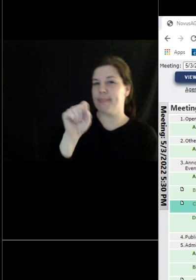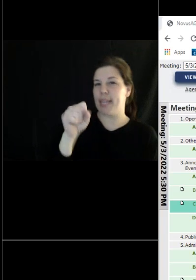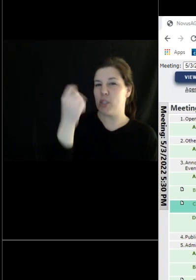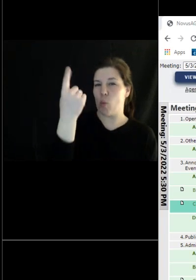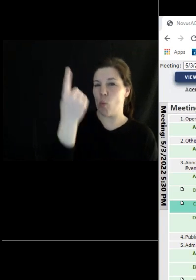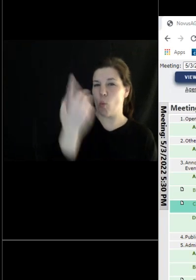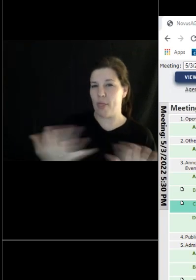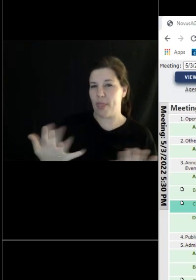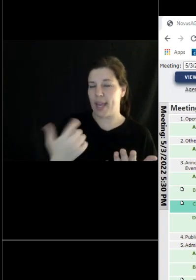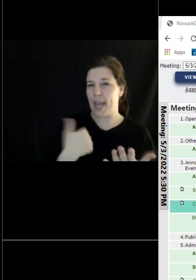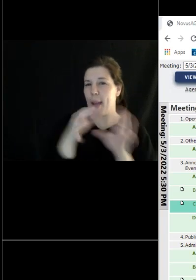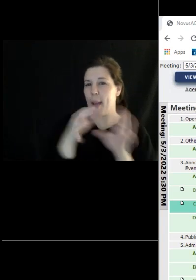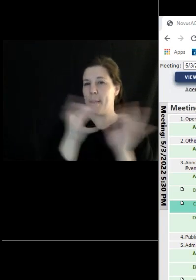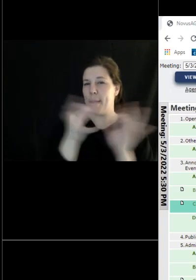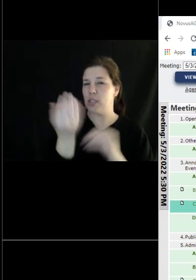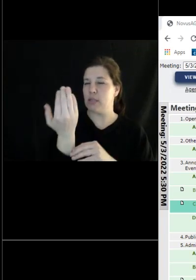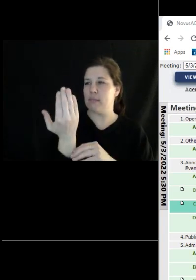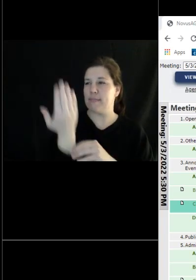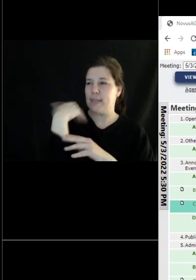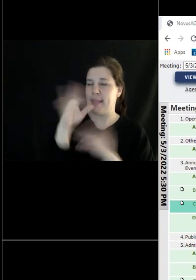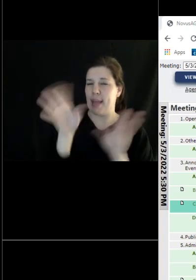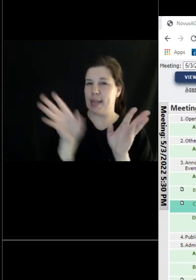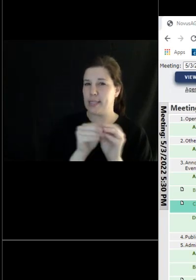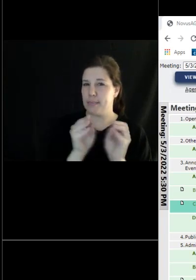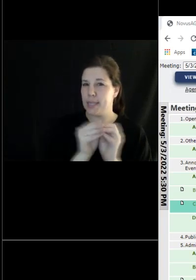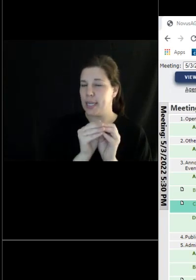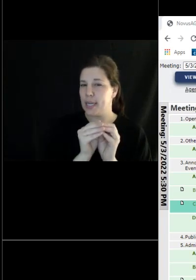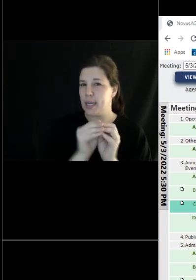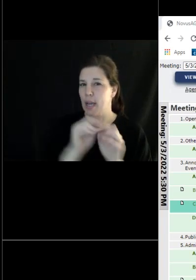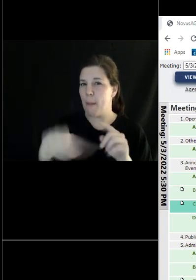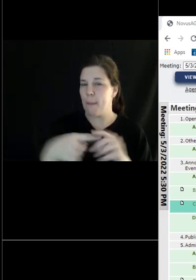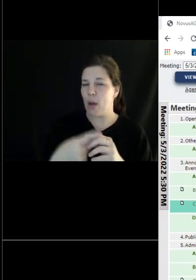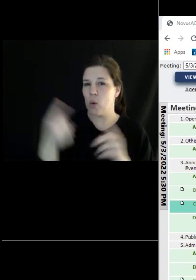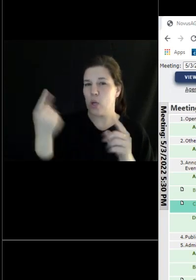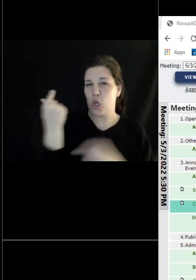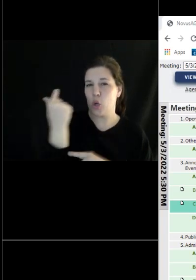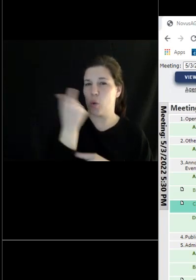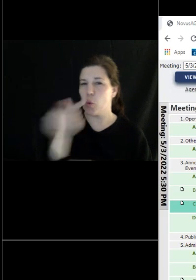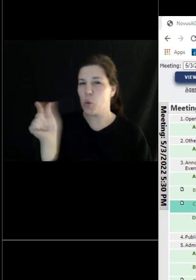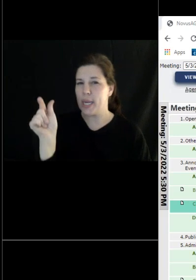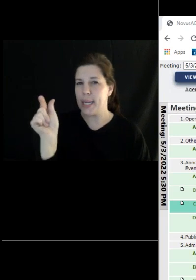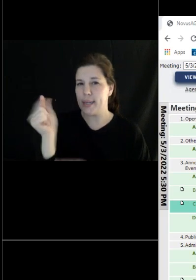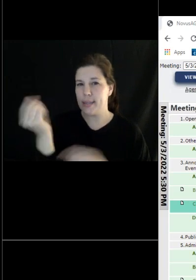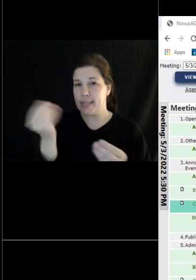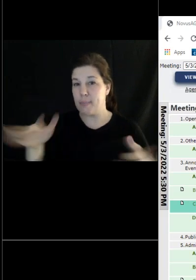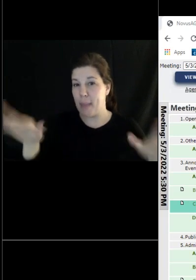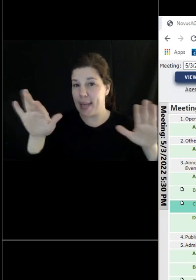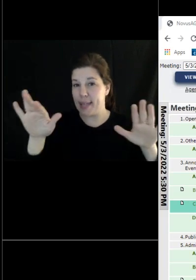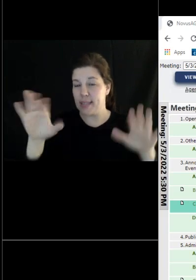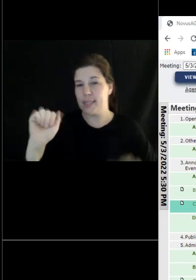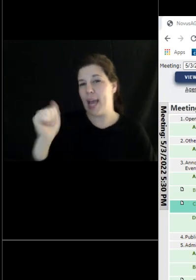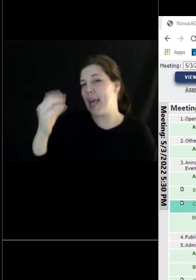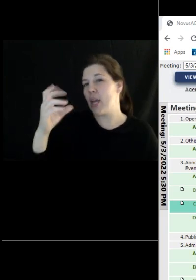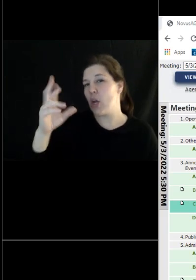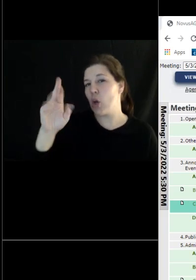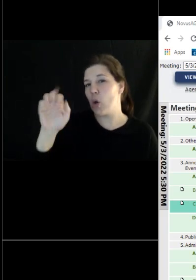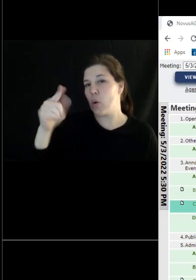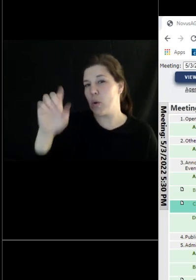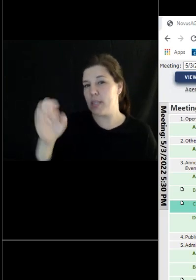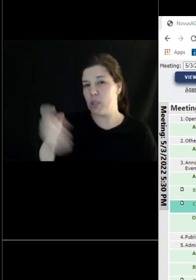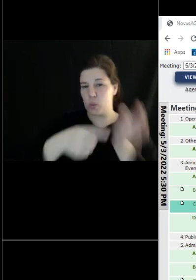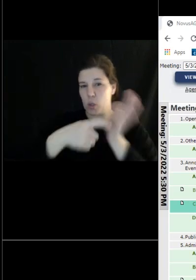brought up at the last commission meeting, not the special one, but about the green space acreage that was required in our ordinance, I